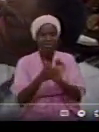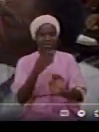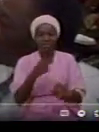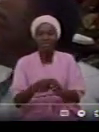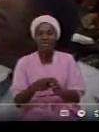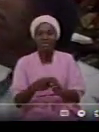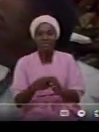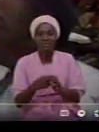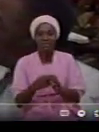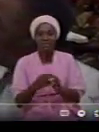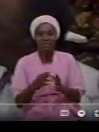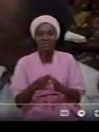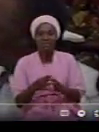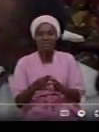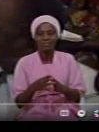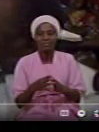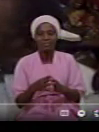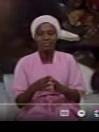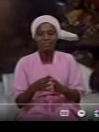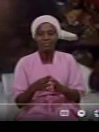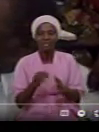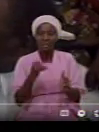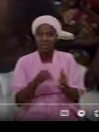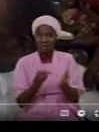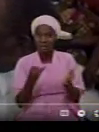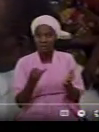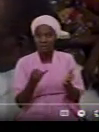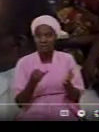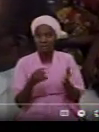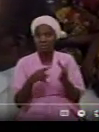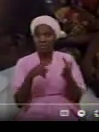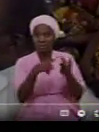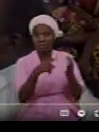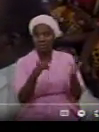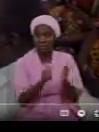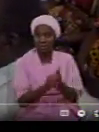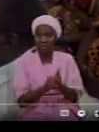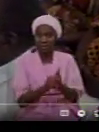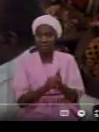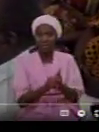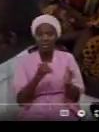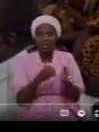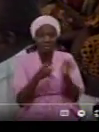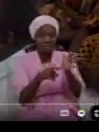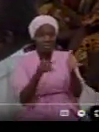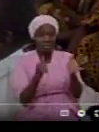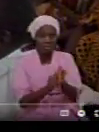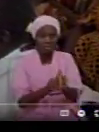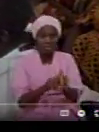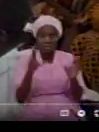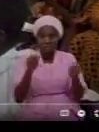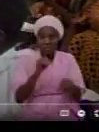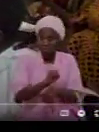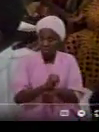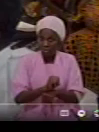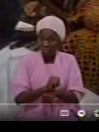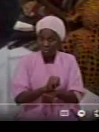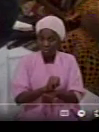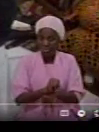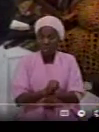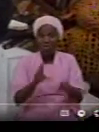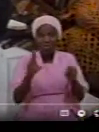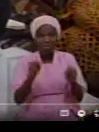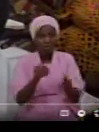die. It appears there's no work, no sustenance, no